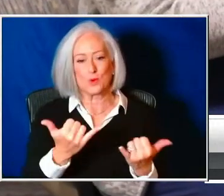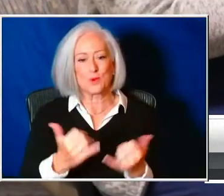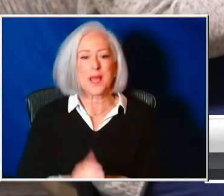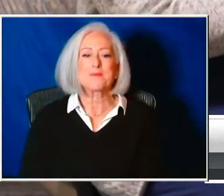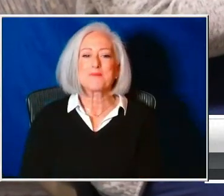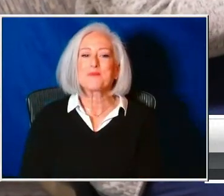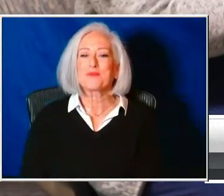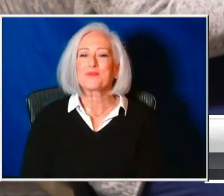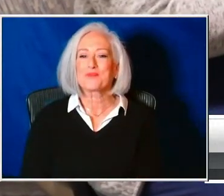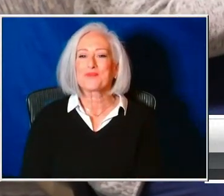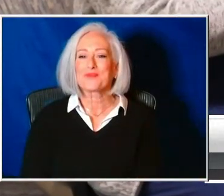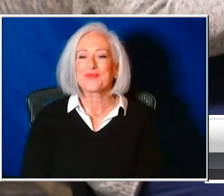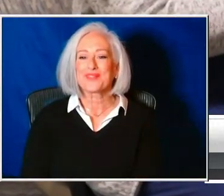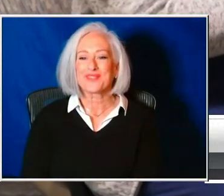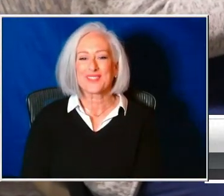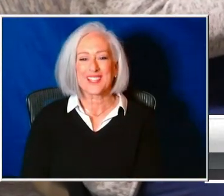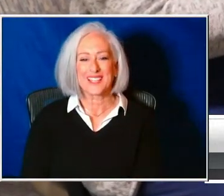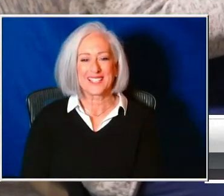Okay.